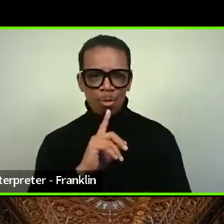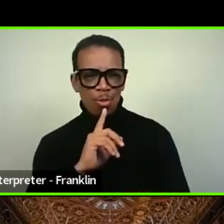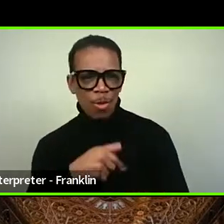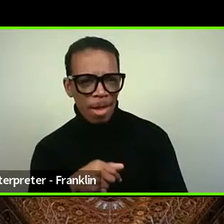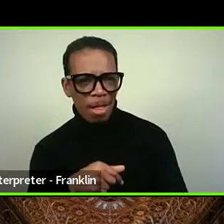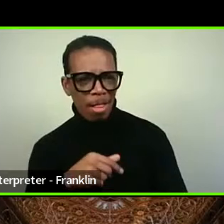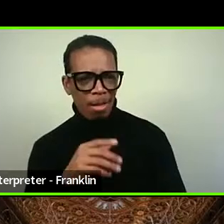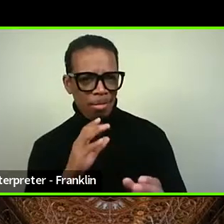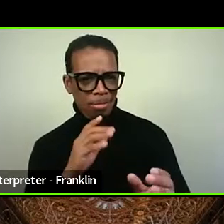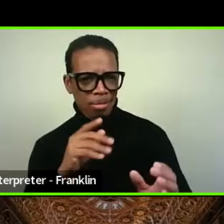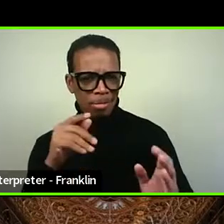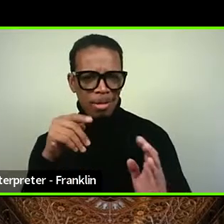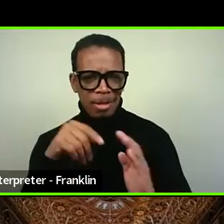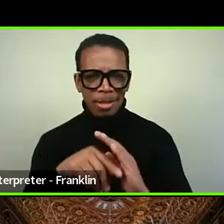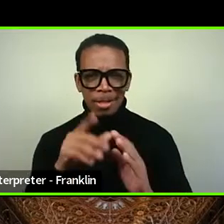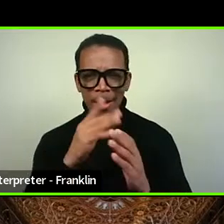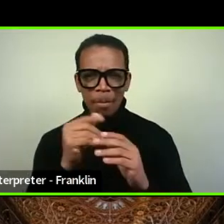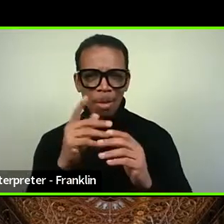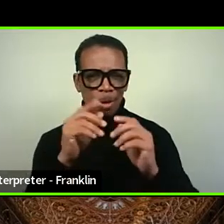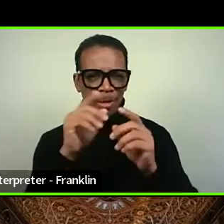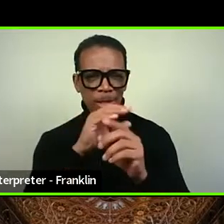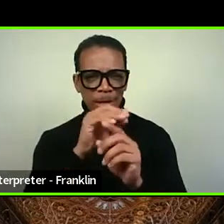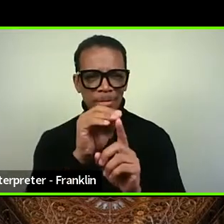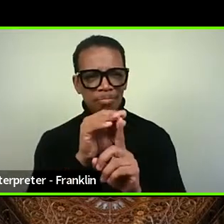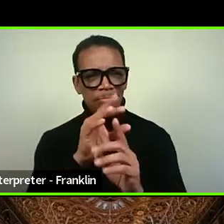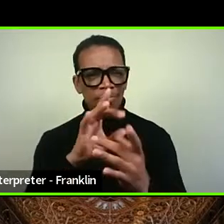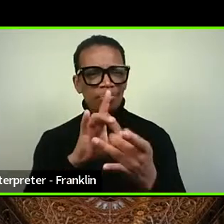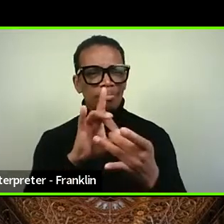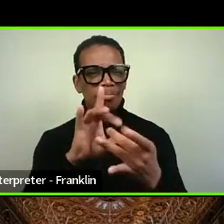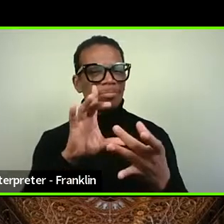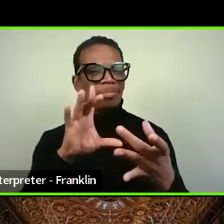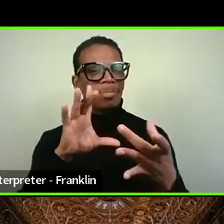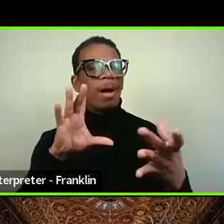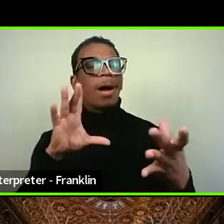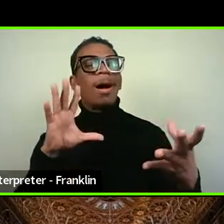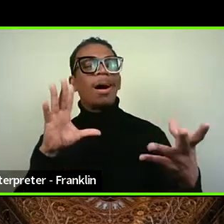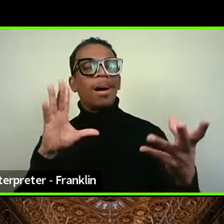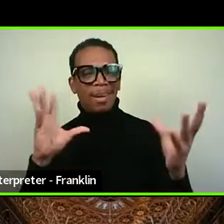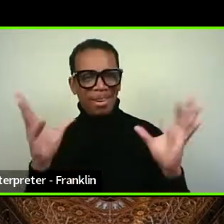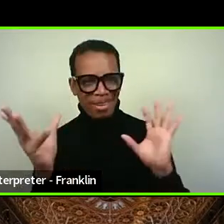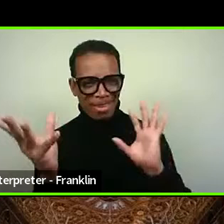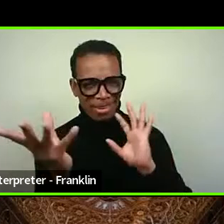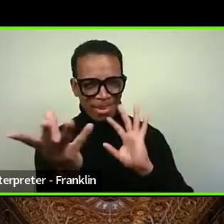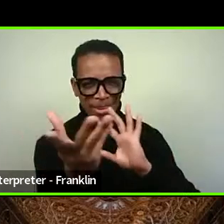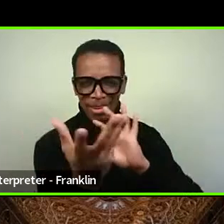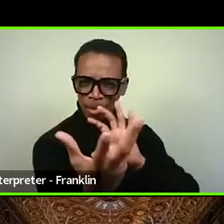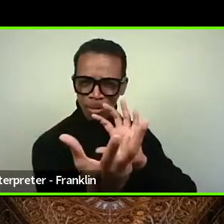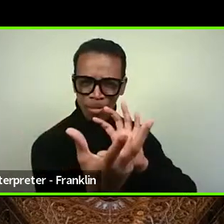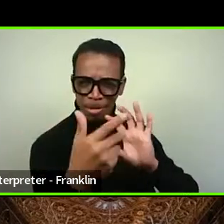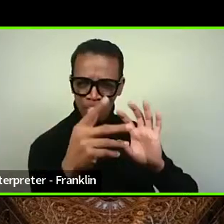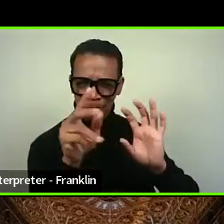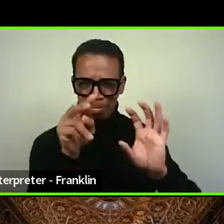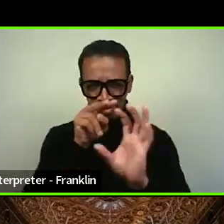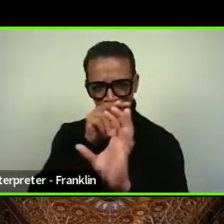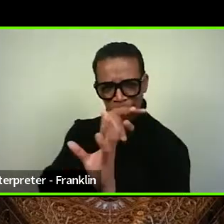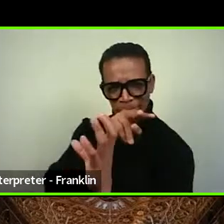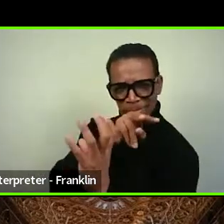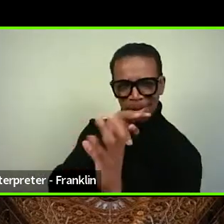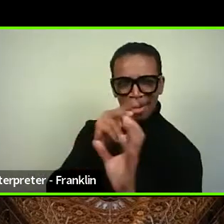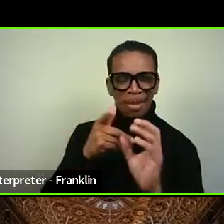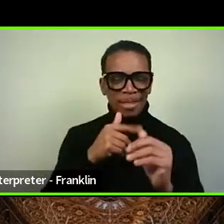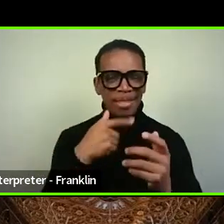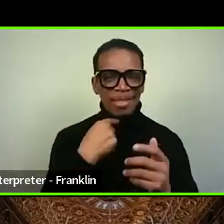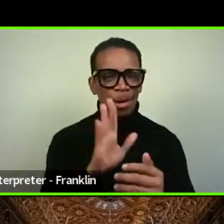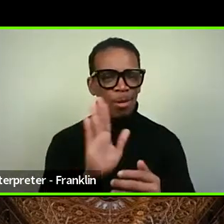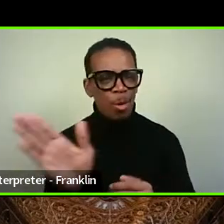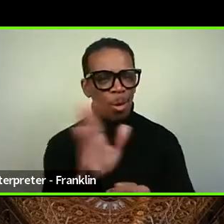some of those demystified conversations, right? Like we're unmystifying our realities to tell our truths. And so I believe that